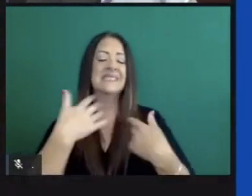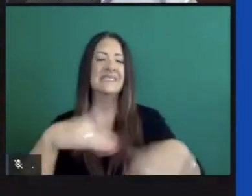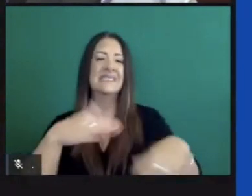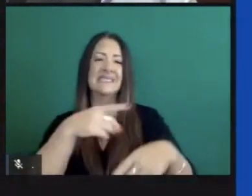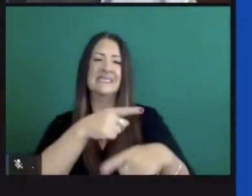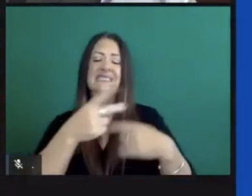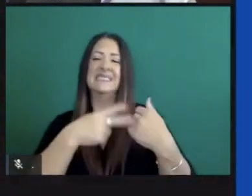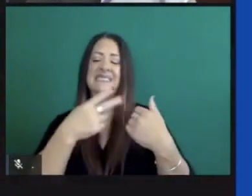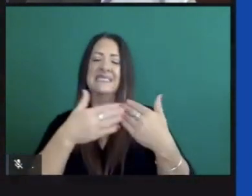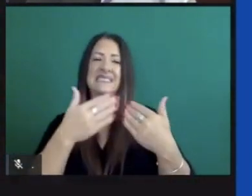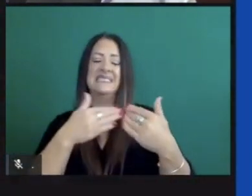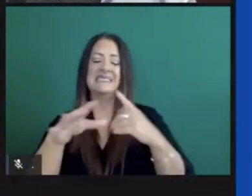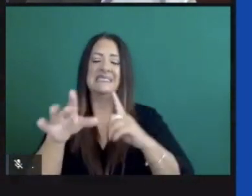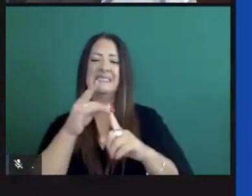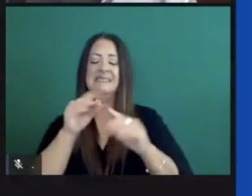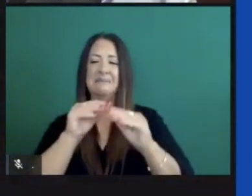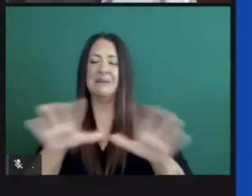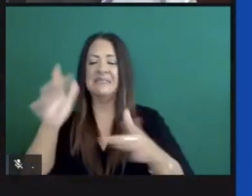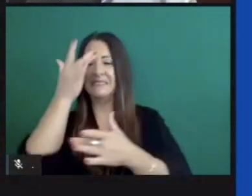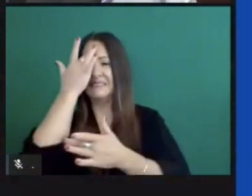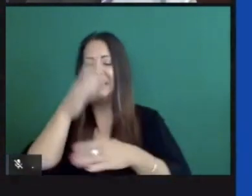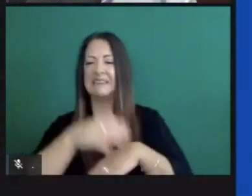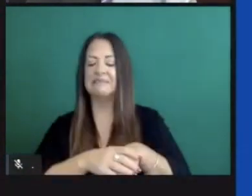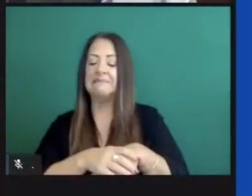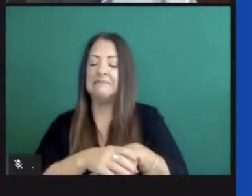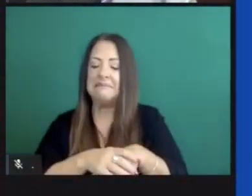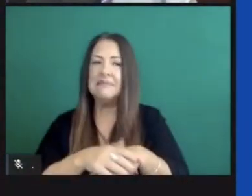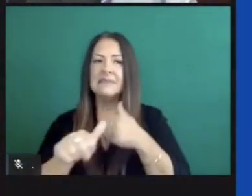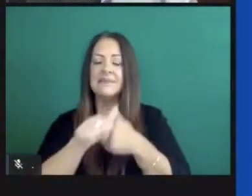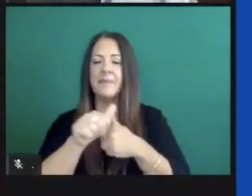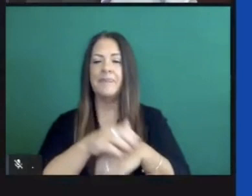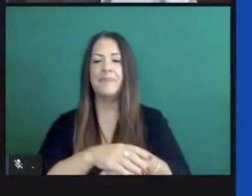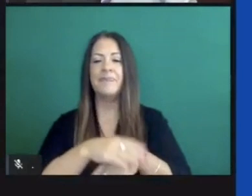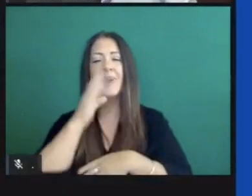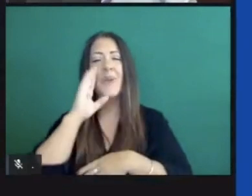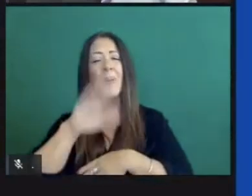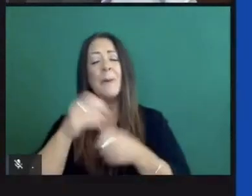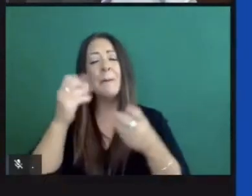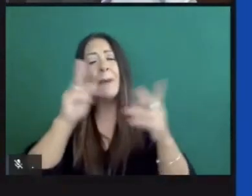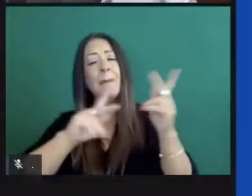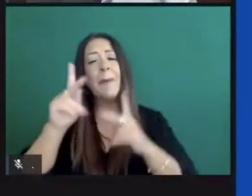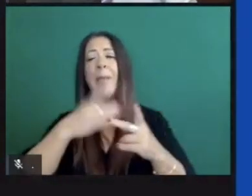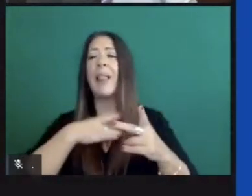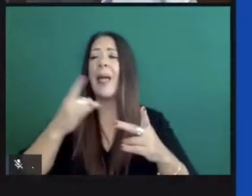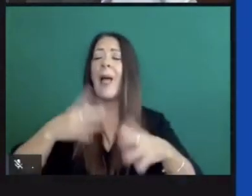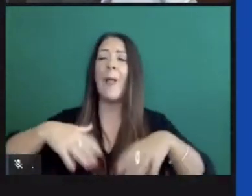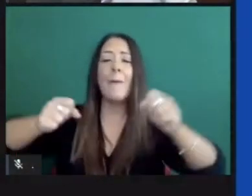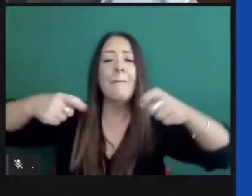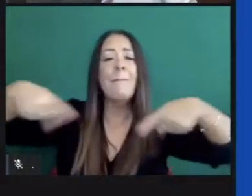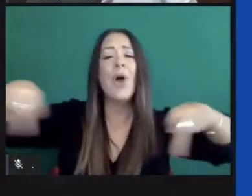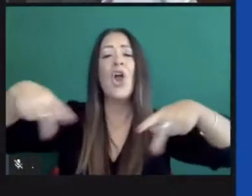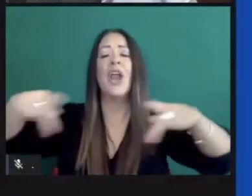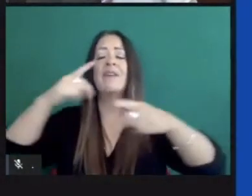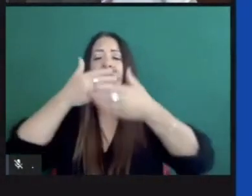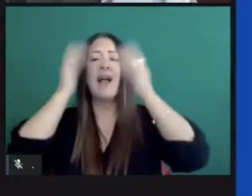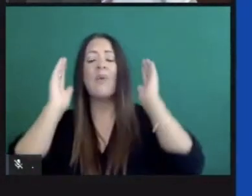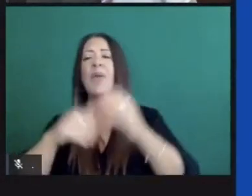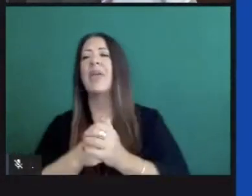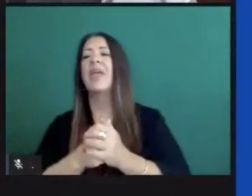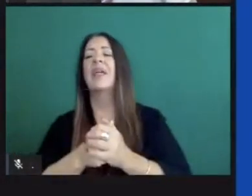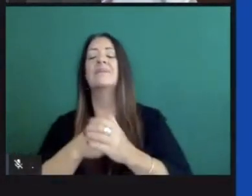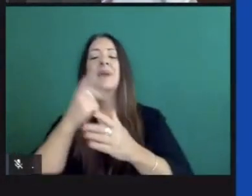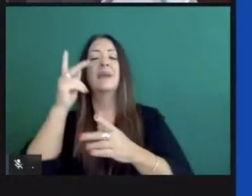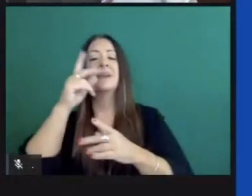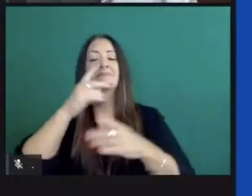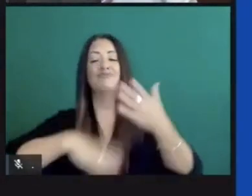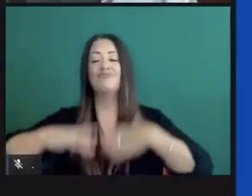So some of the traditional Halloween celebrations, such as parties, door-to-door trick-or-treating, we know pose a high